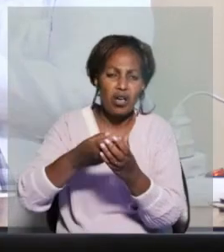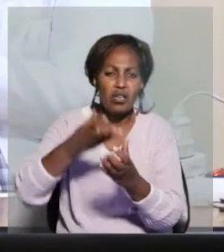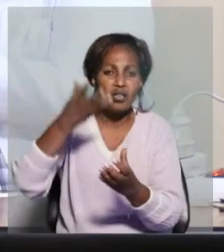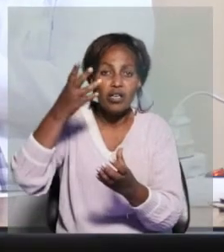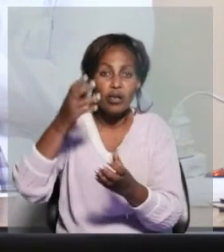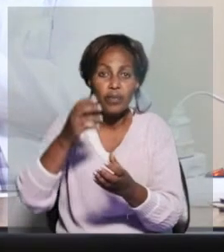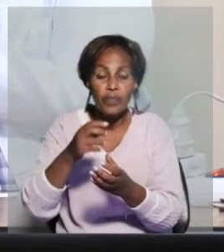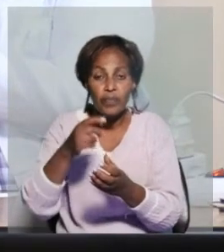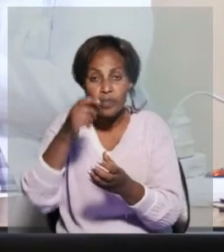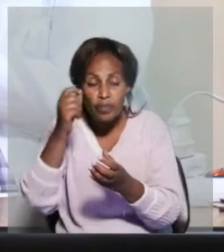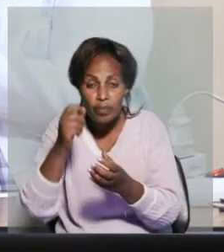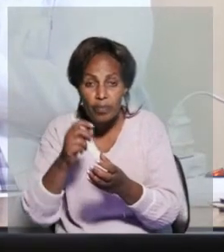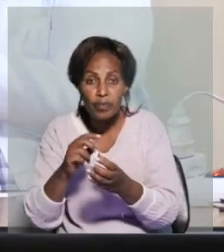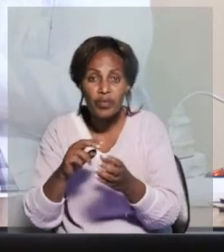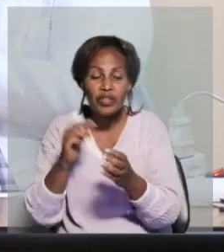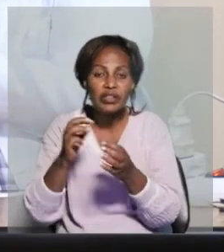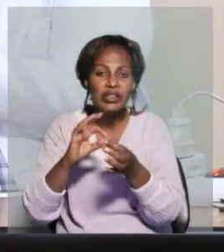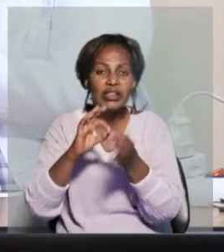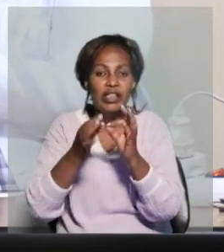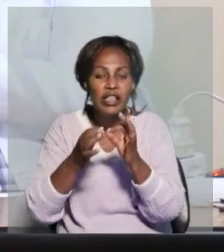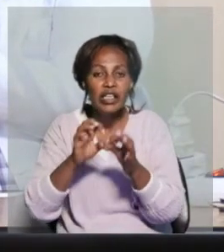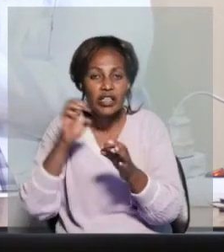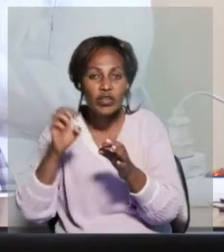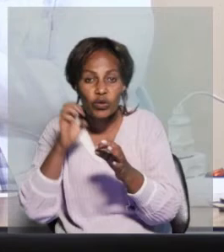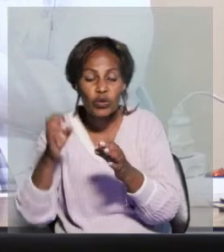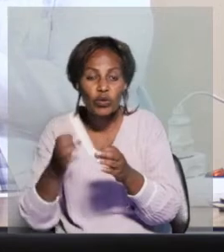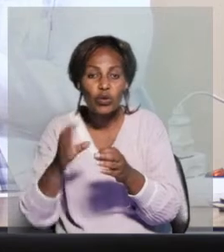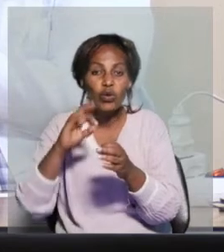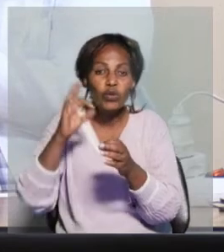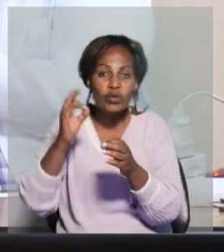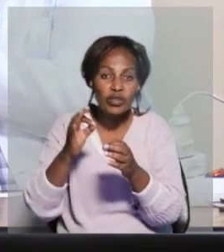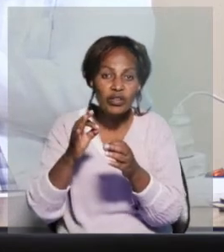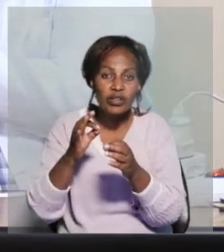Excited means electrons of the gas are